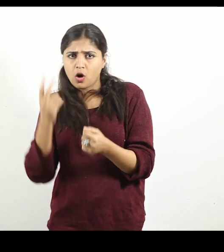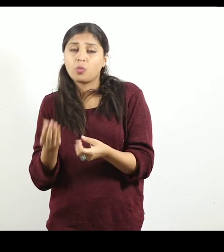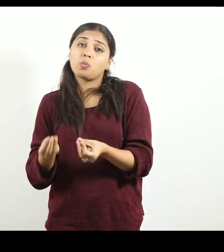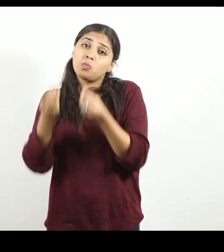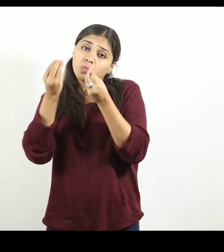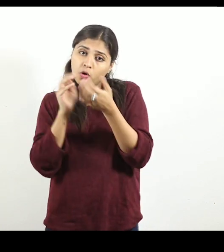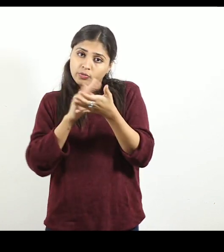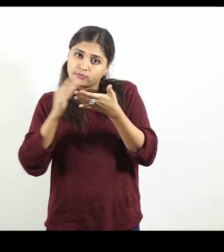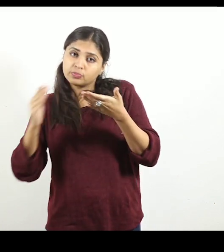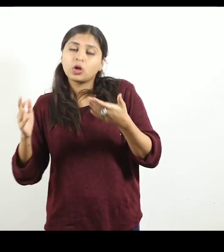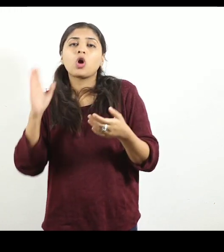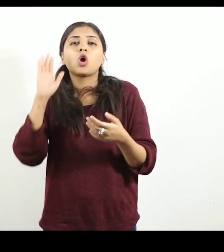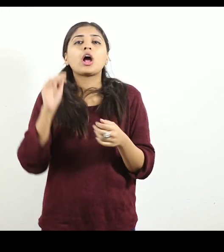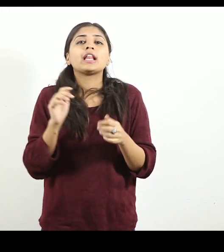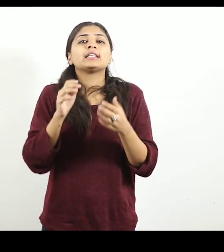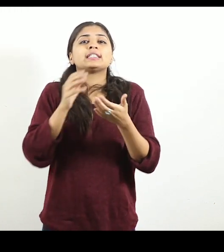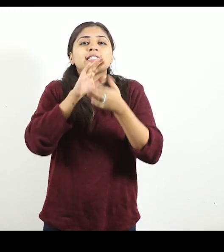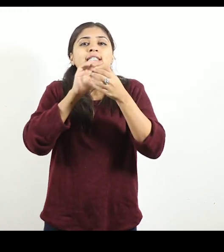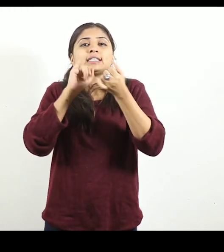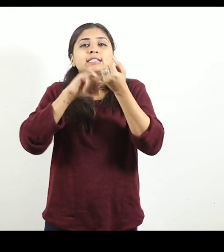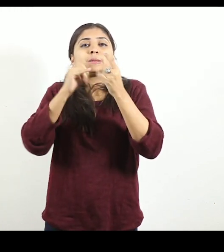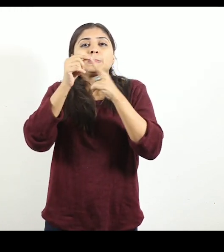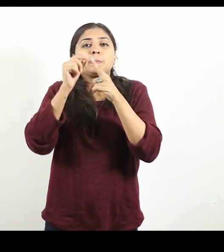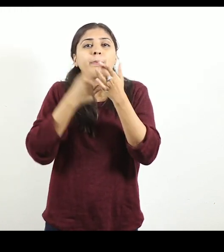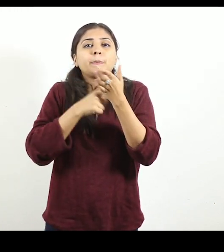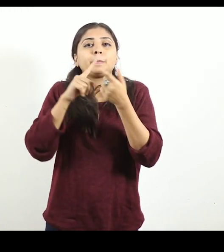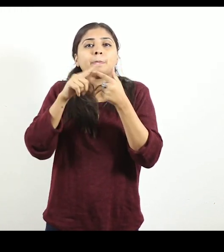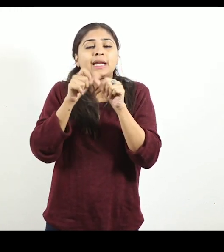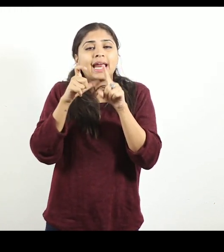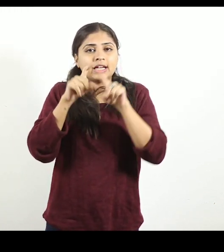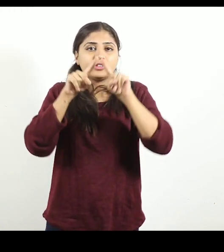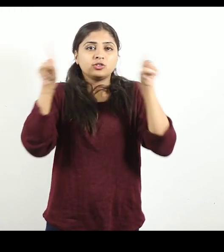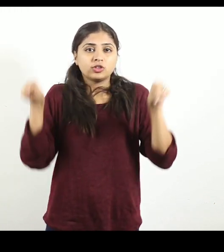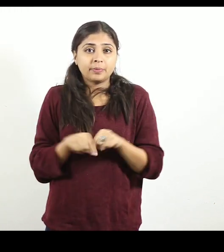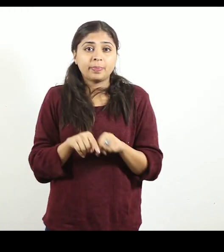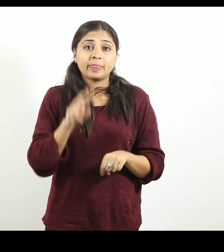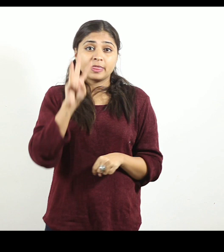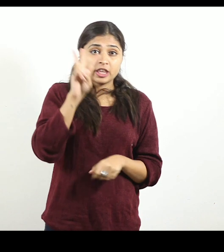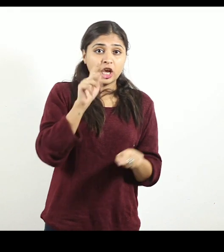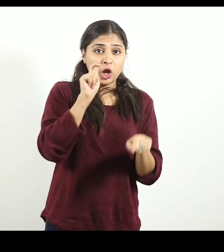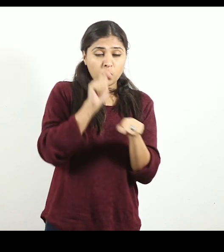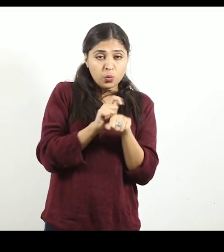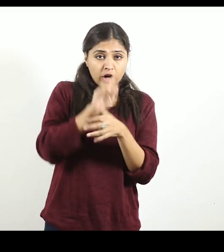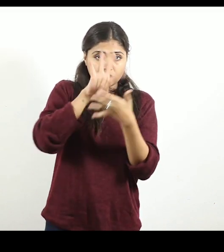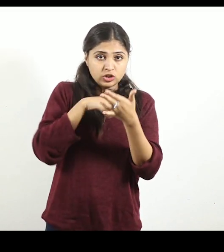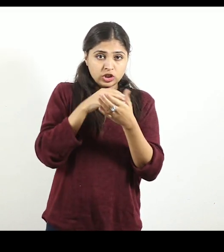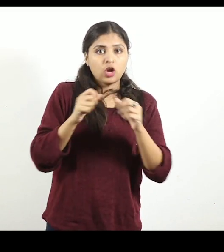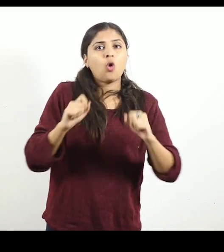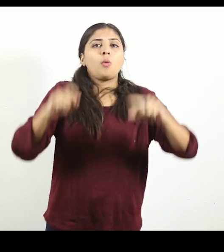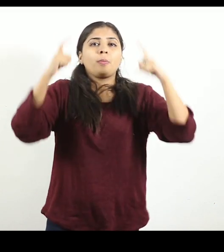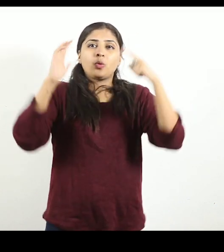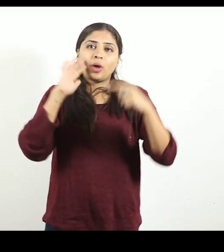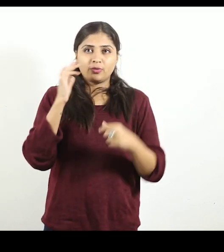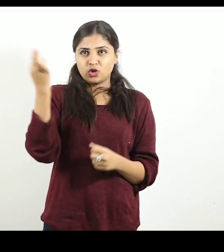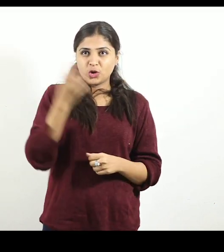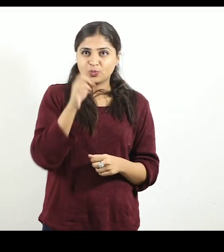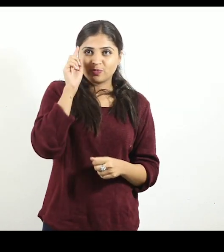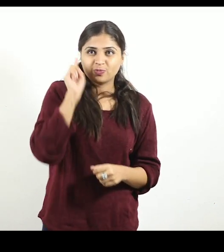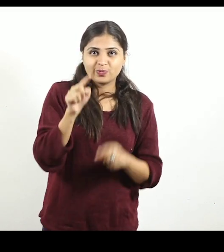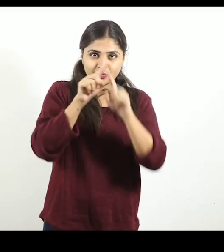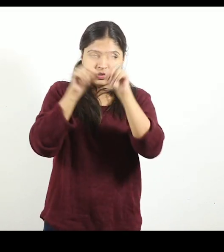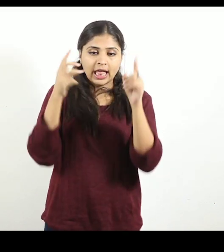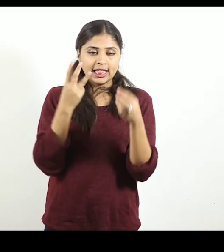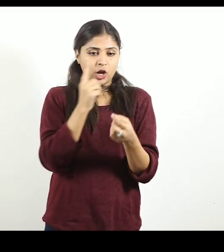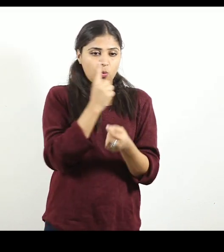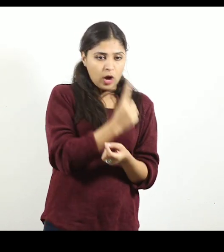spreadsheets. 3 worksheets appear by default when you open an Excel workbook. You can rename, add, and delete